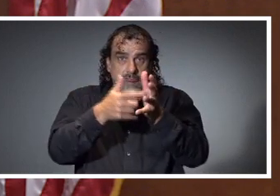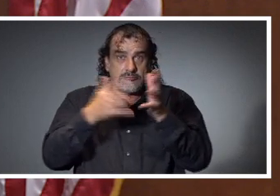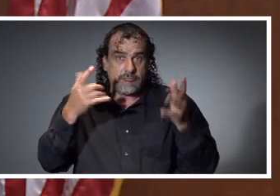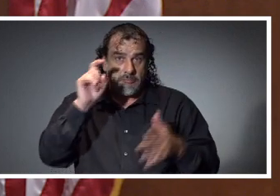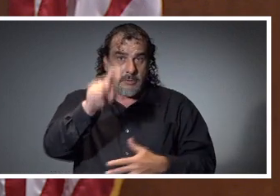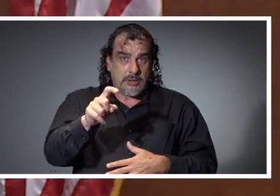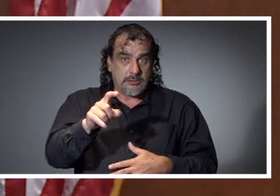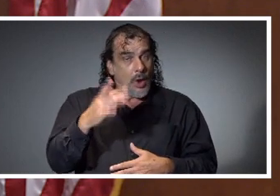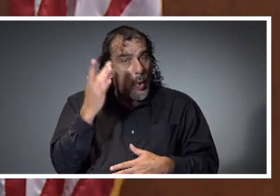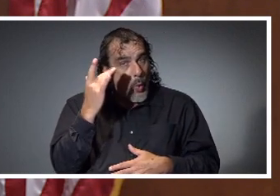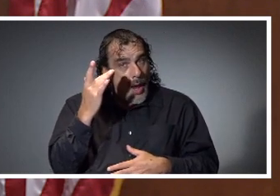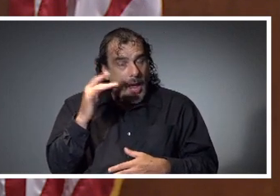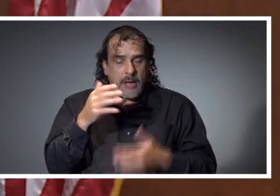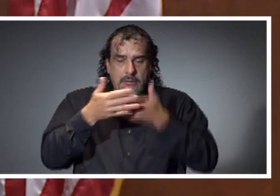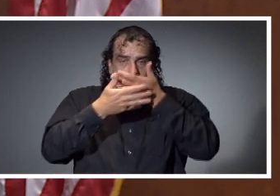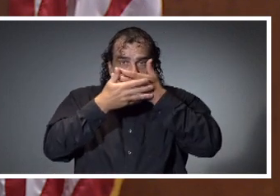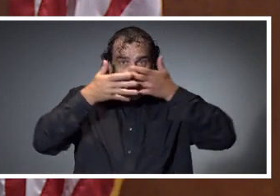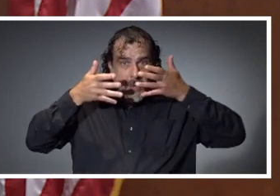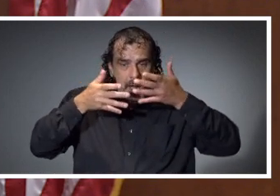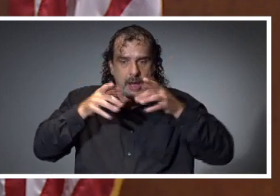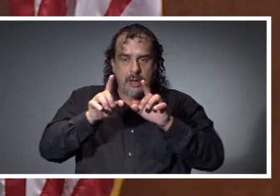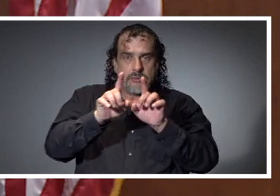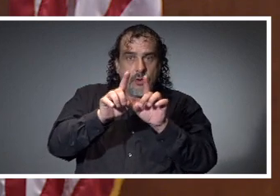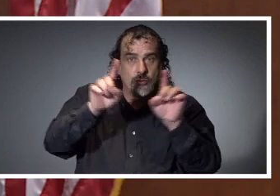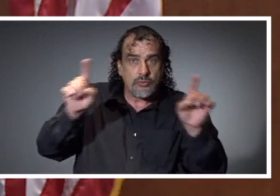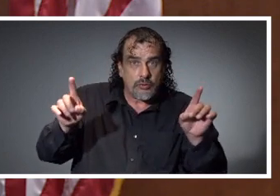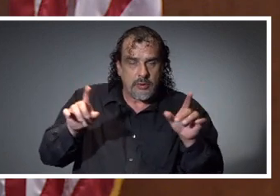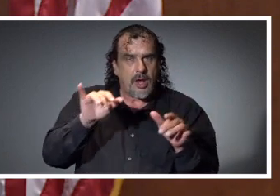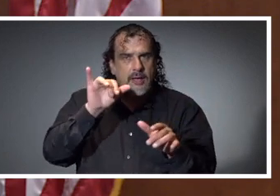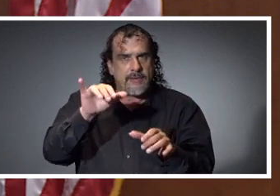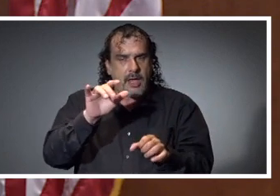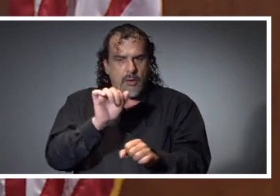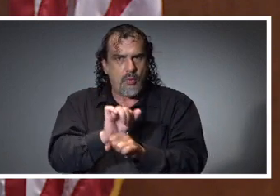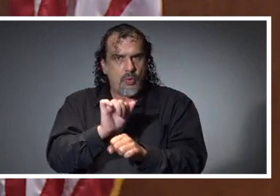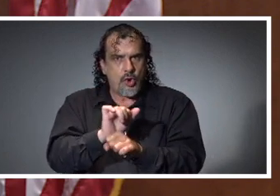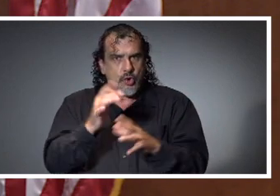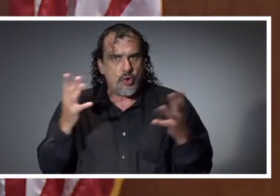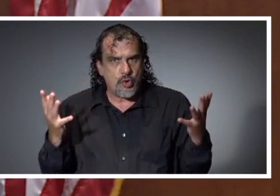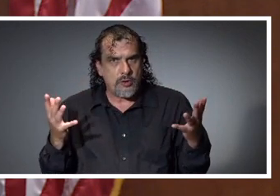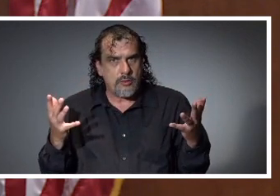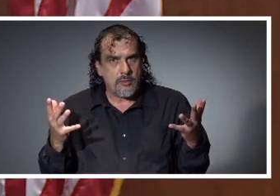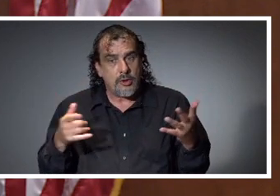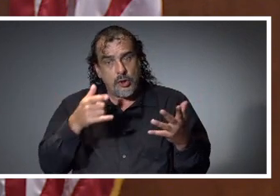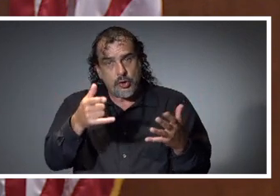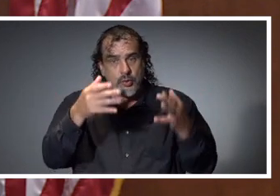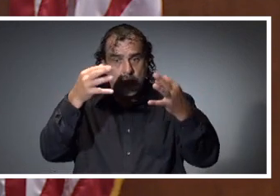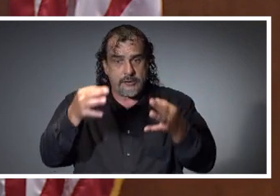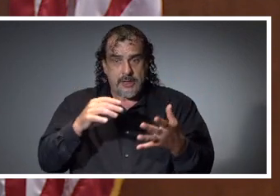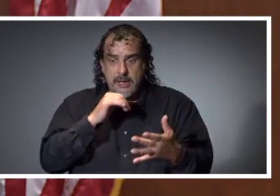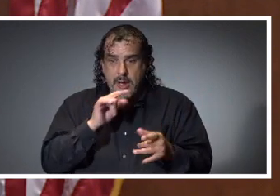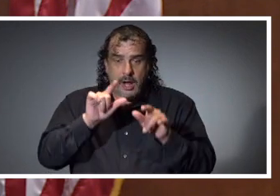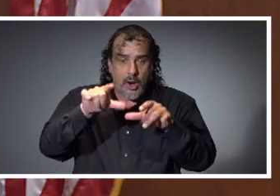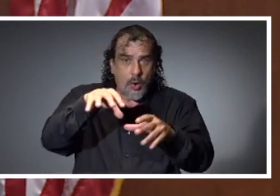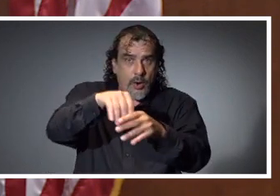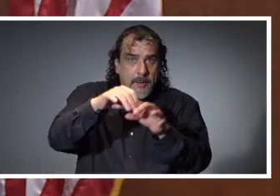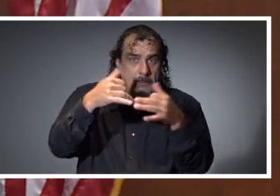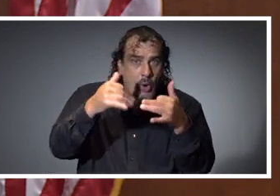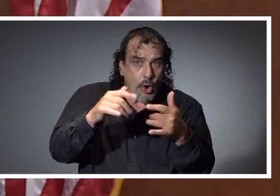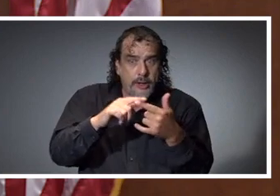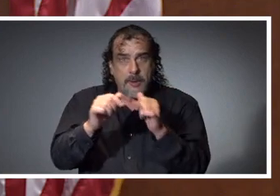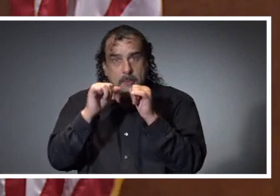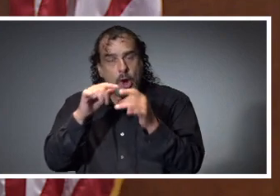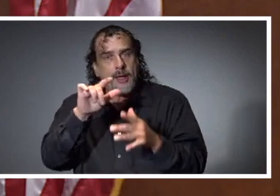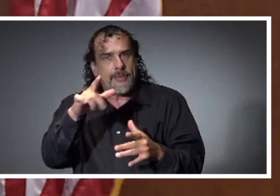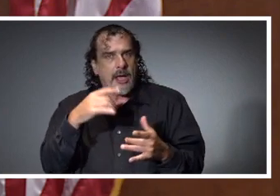the mask, the social distancing, you doing what you do is making a difference.